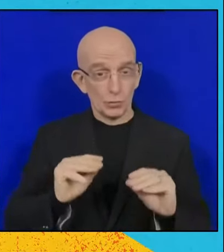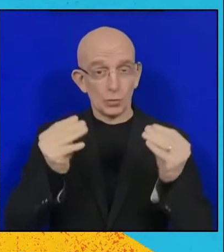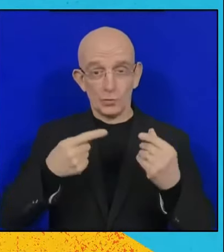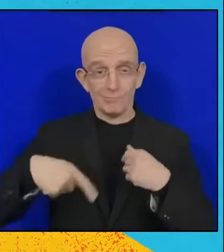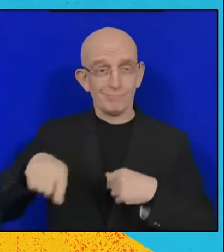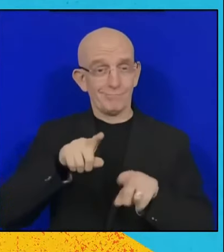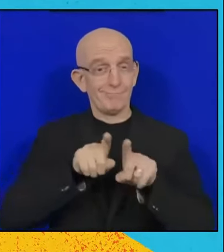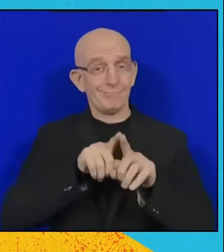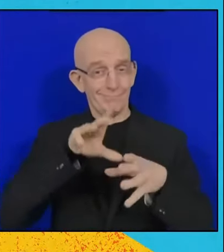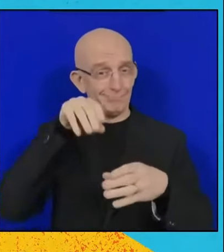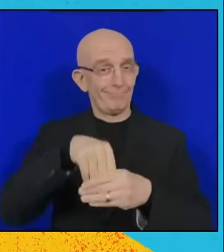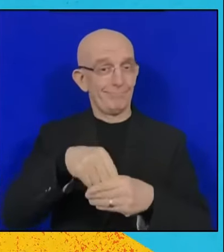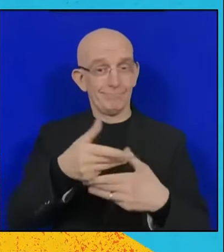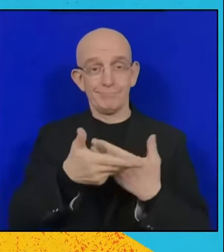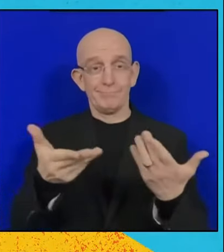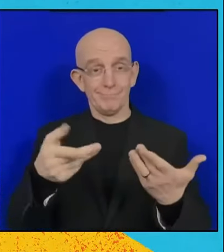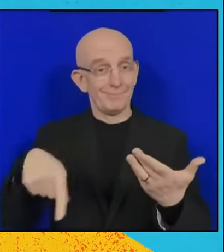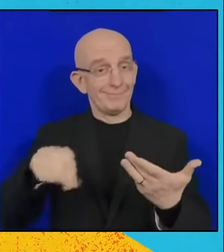The future.